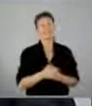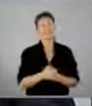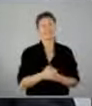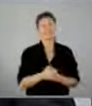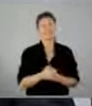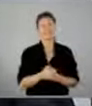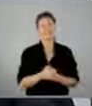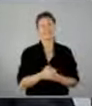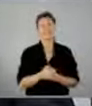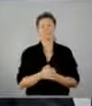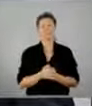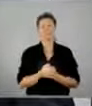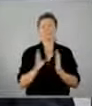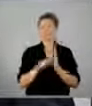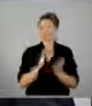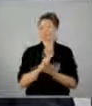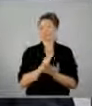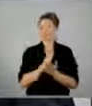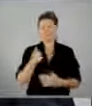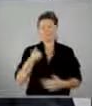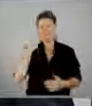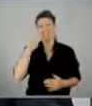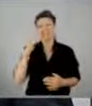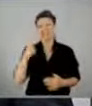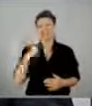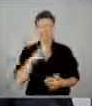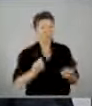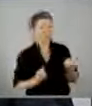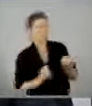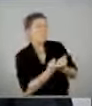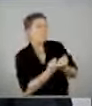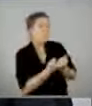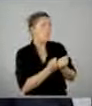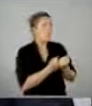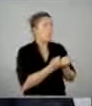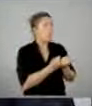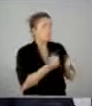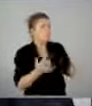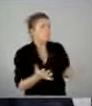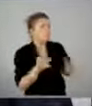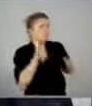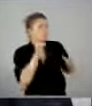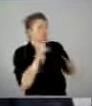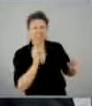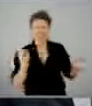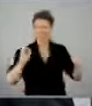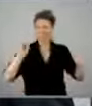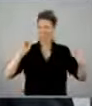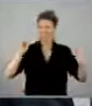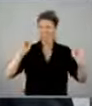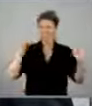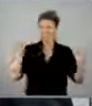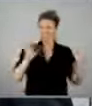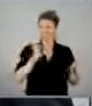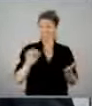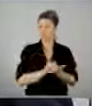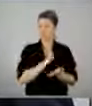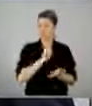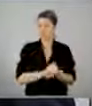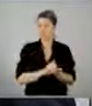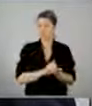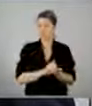one, clearly that support wasn't provided in a way that supported Brittany. As I said, that's something I